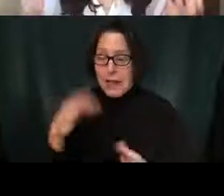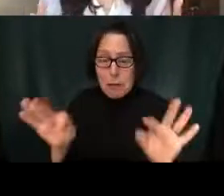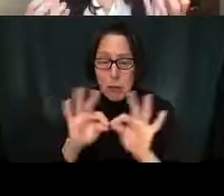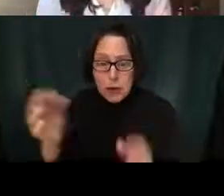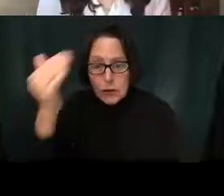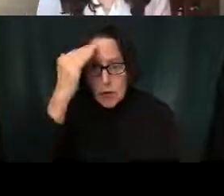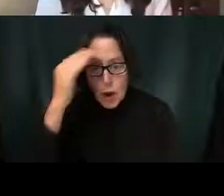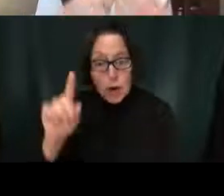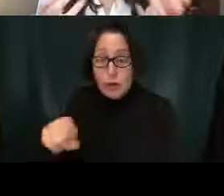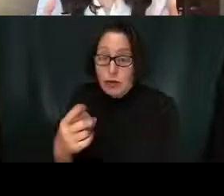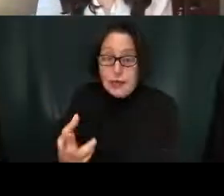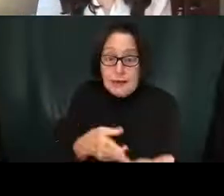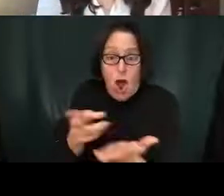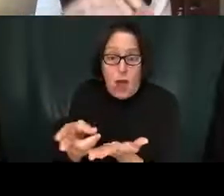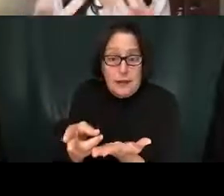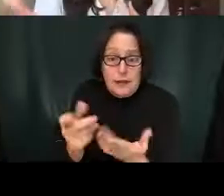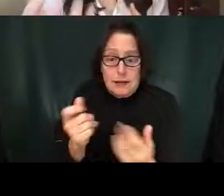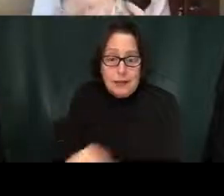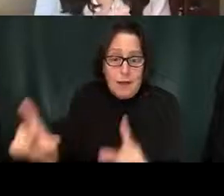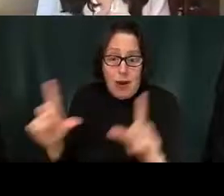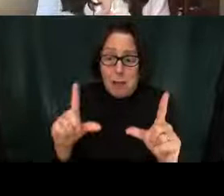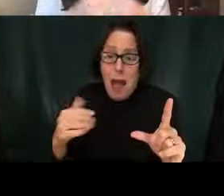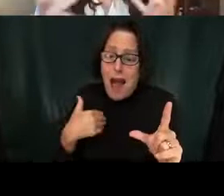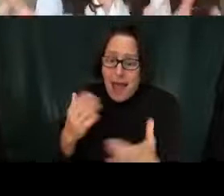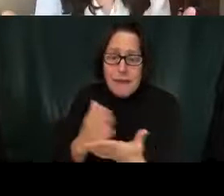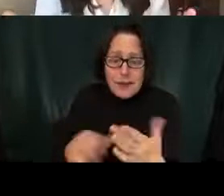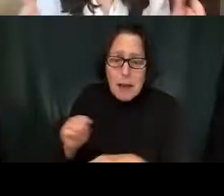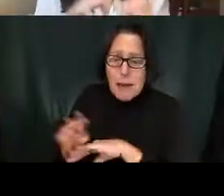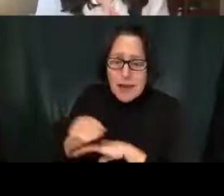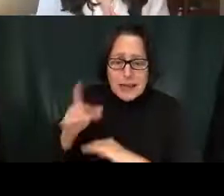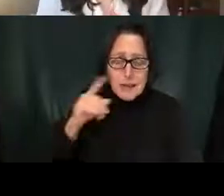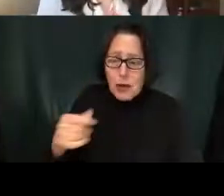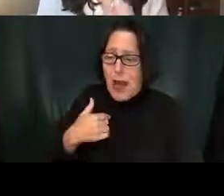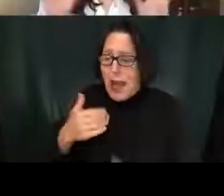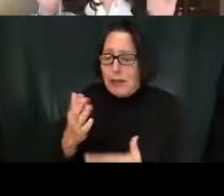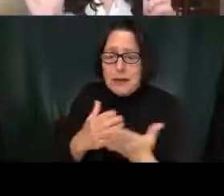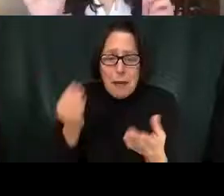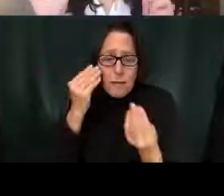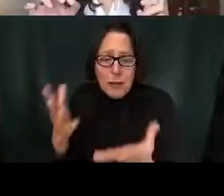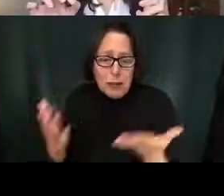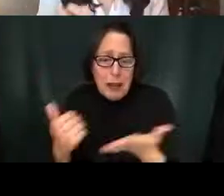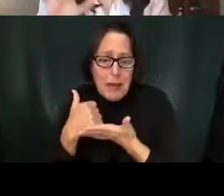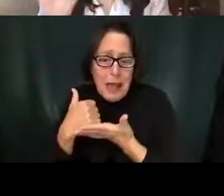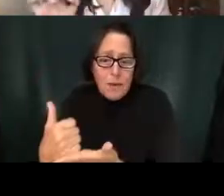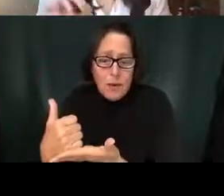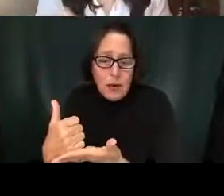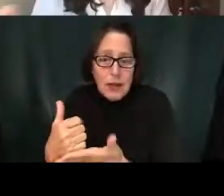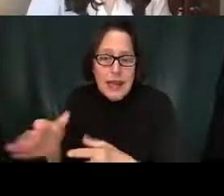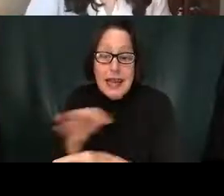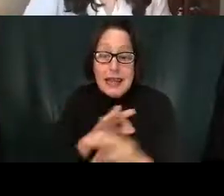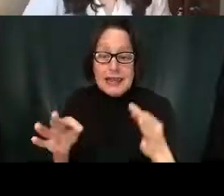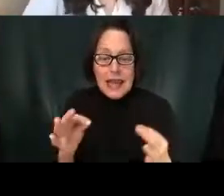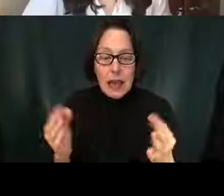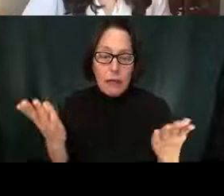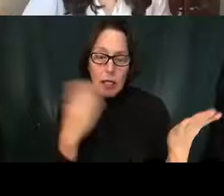be genuine with it. Frame it as, I have some advice for you, or I have some information that could be helpful, rather than disguising it